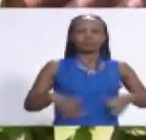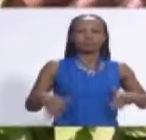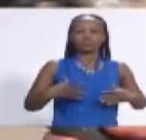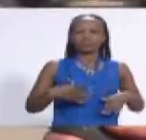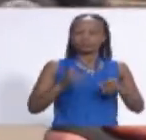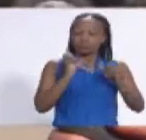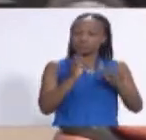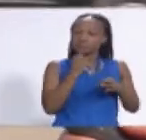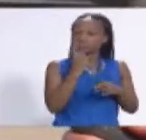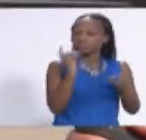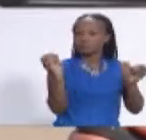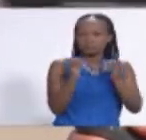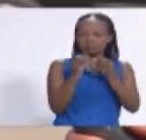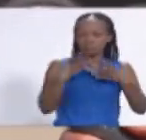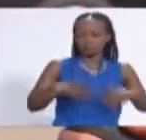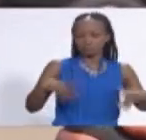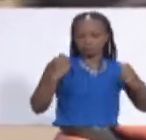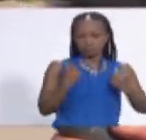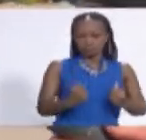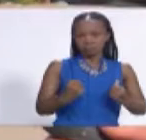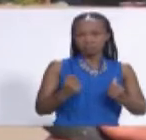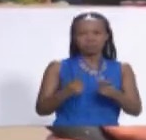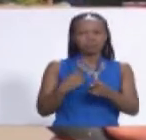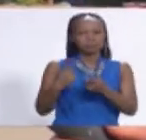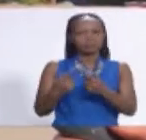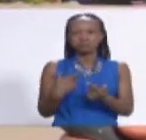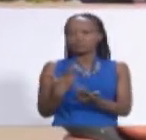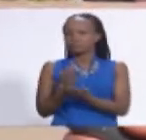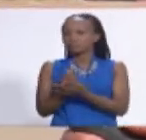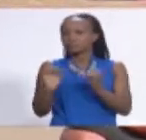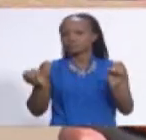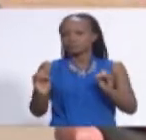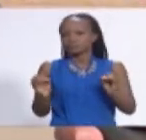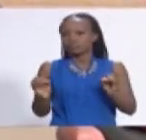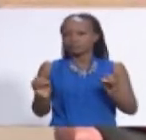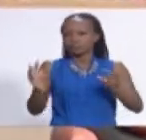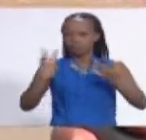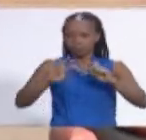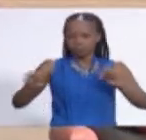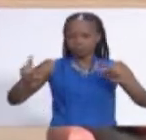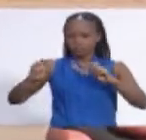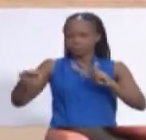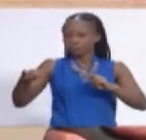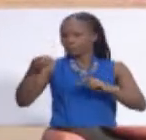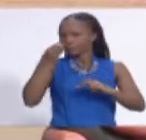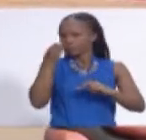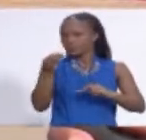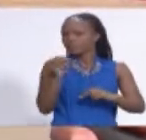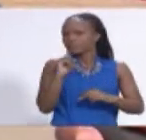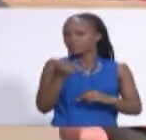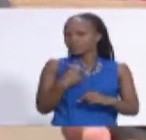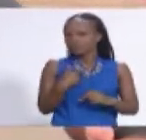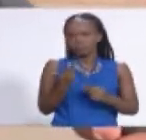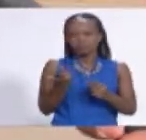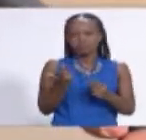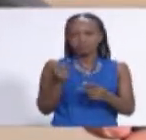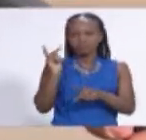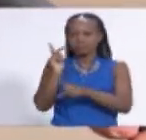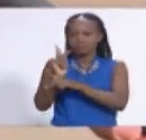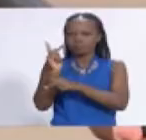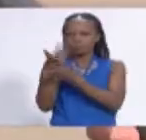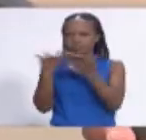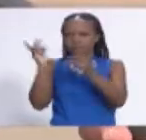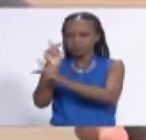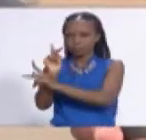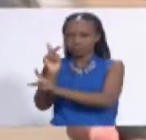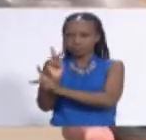earn. Sisi ni watu wa jua kali. Ni watu tunatafuta chakula hiji, hatuna ati akiba tuko tumejiwekea.